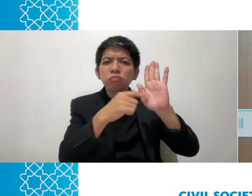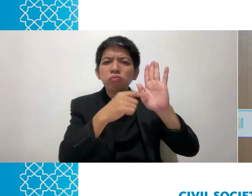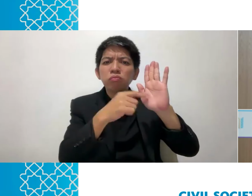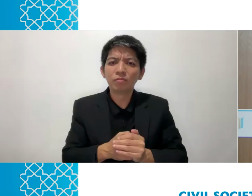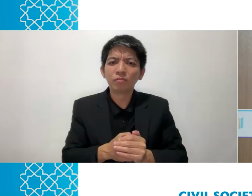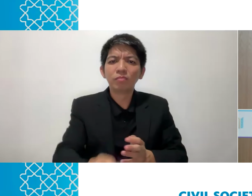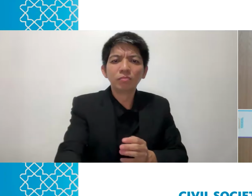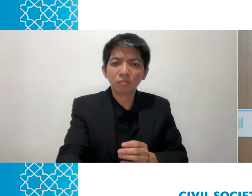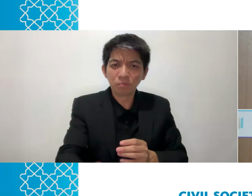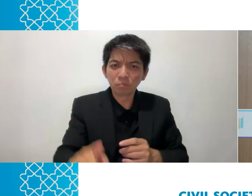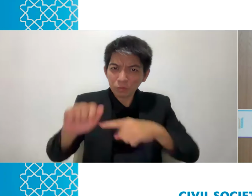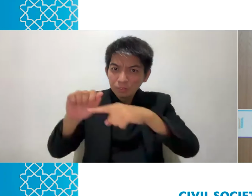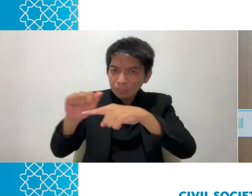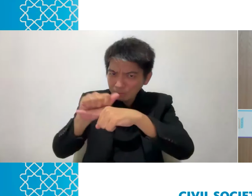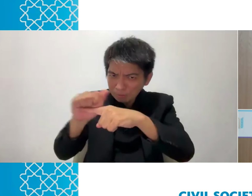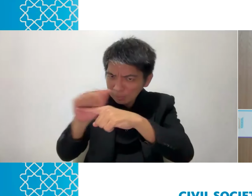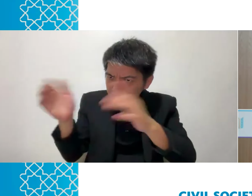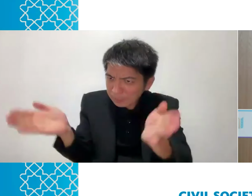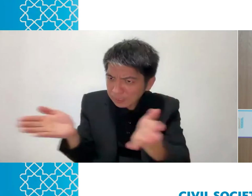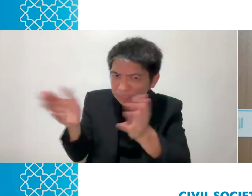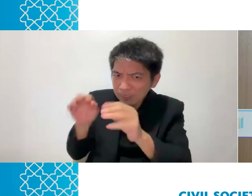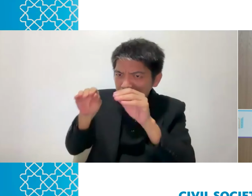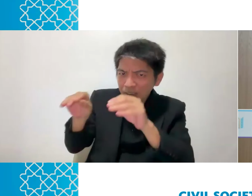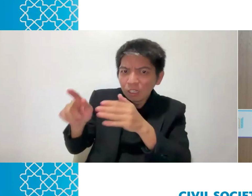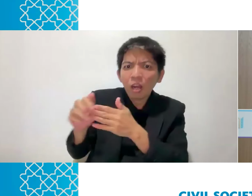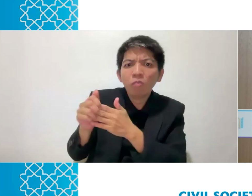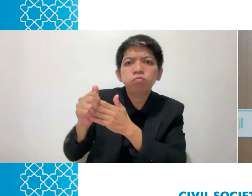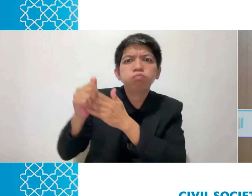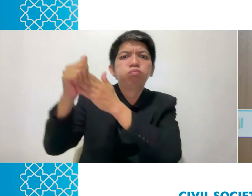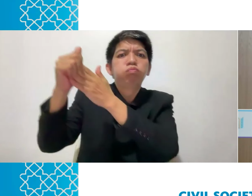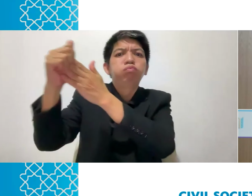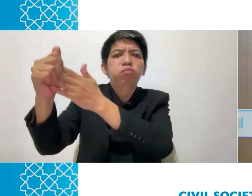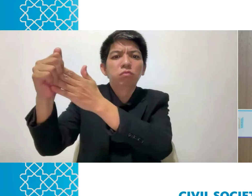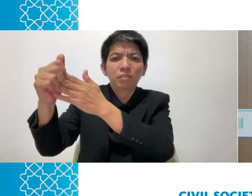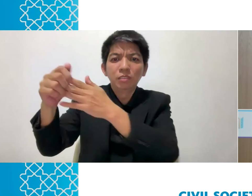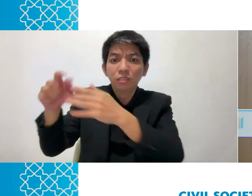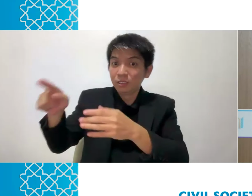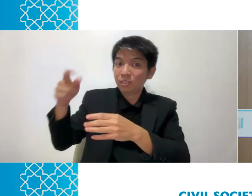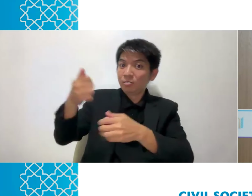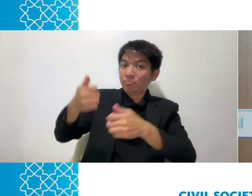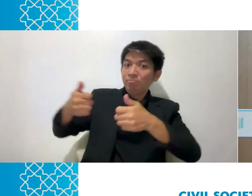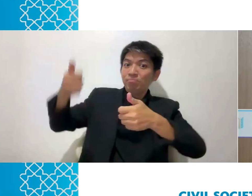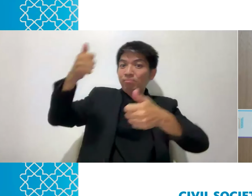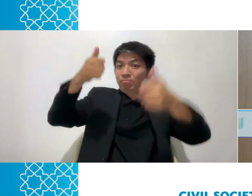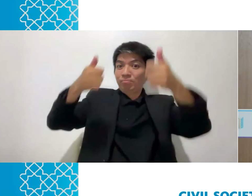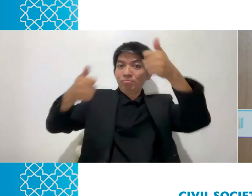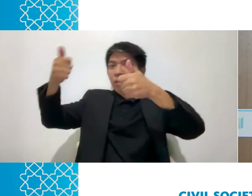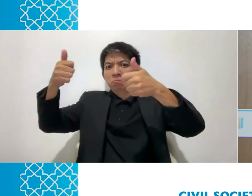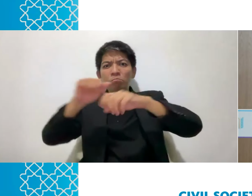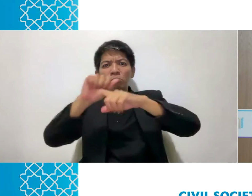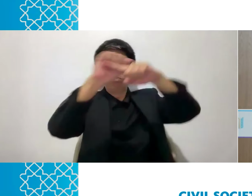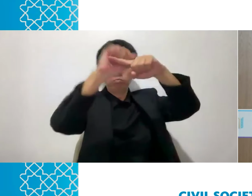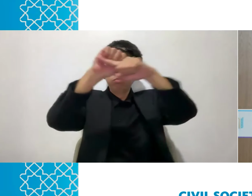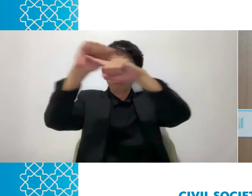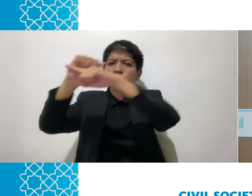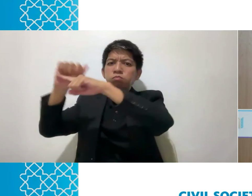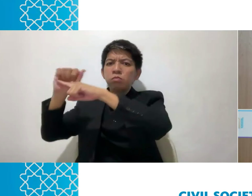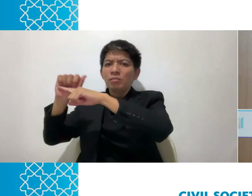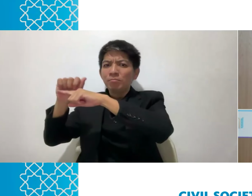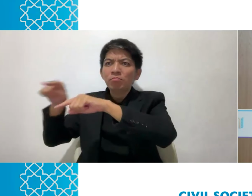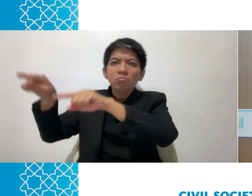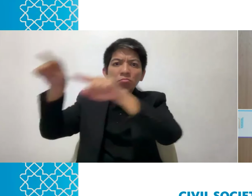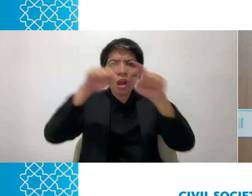as well as the government and decision makers of today so that everyone is aware about intergenerational collaboration. What does that